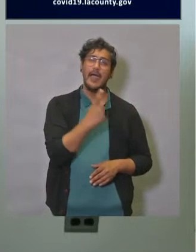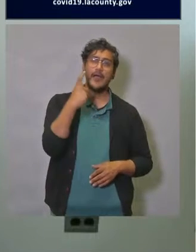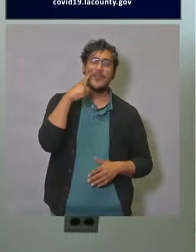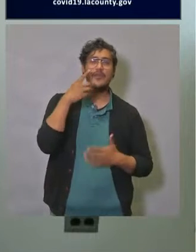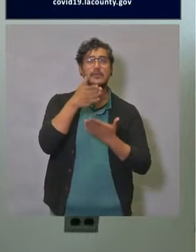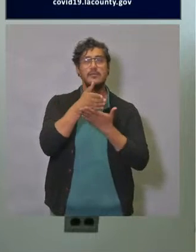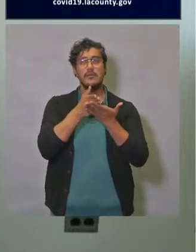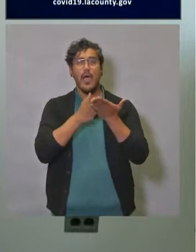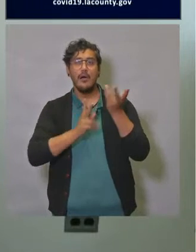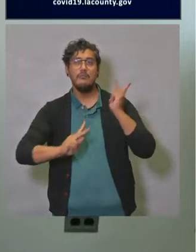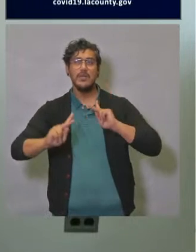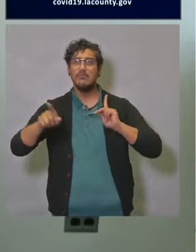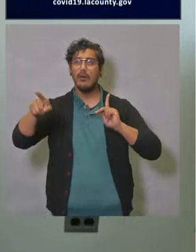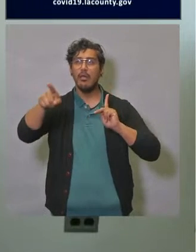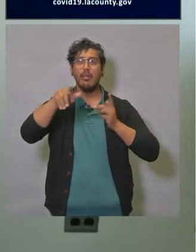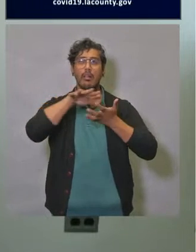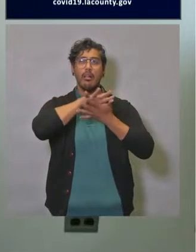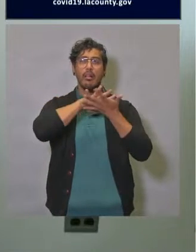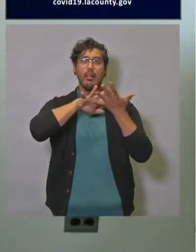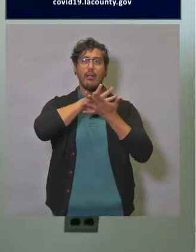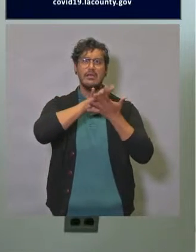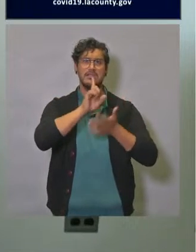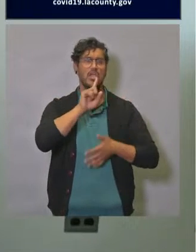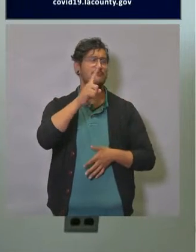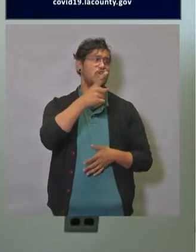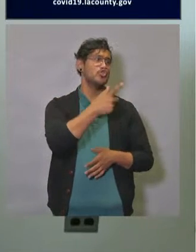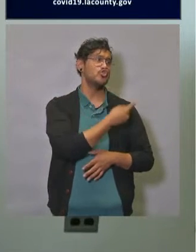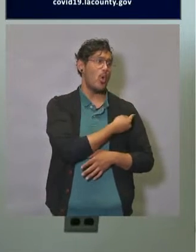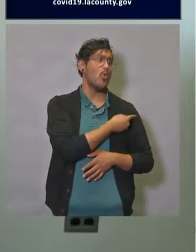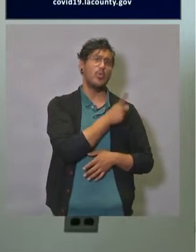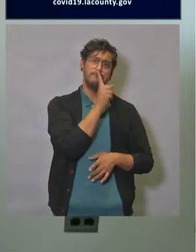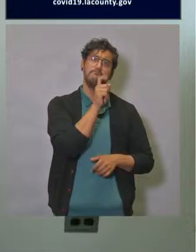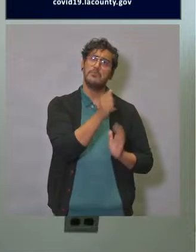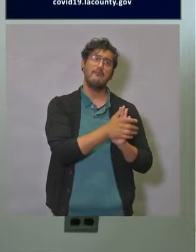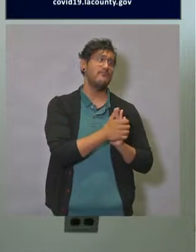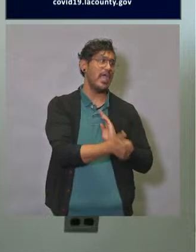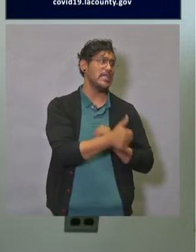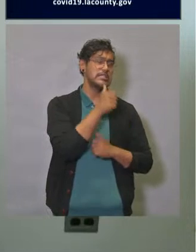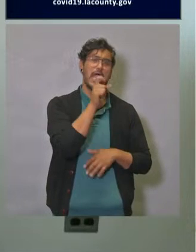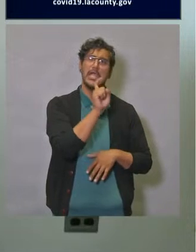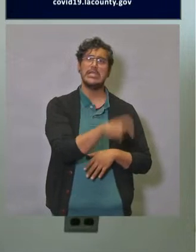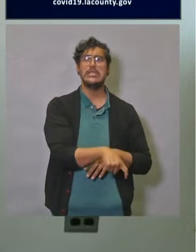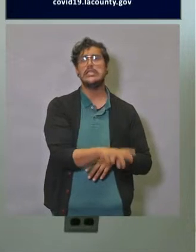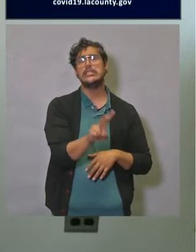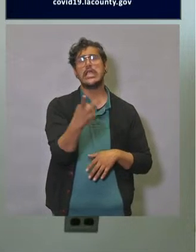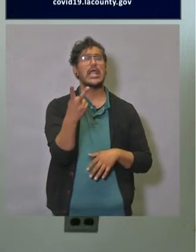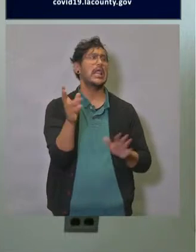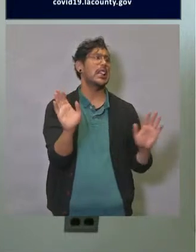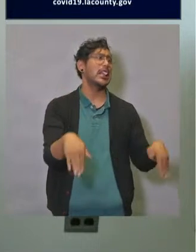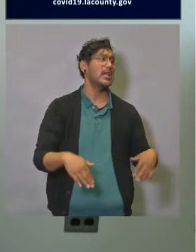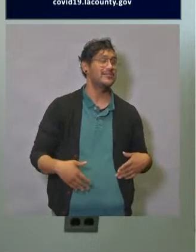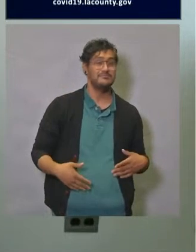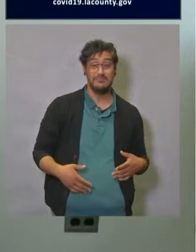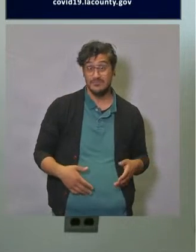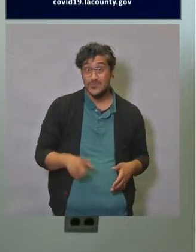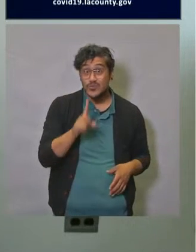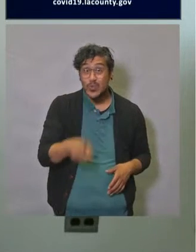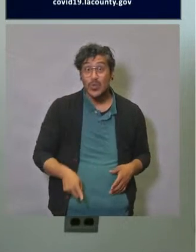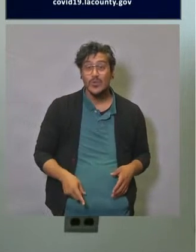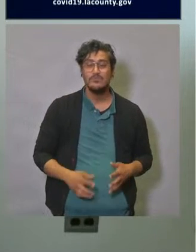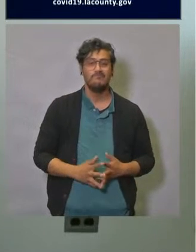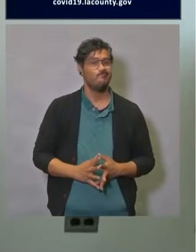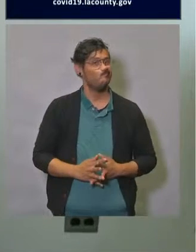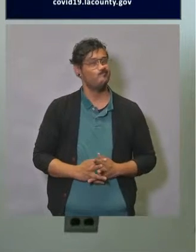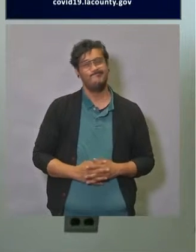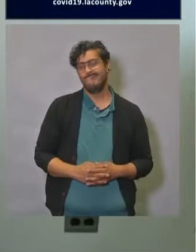out there when people say, this first dose, it's so effective, you don't really need to bother. And none of that is true. And just